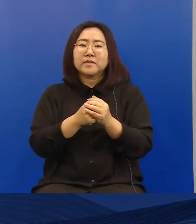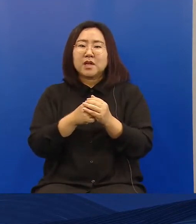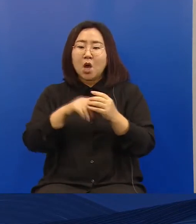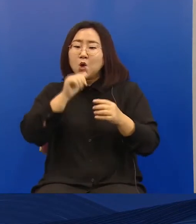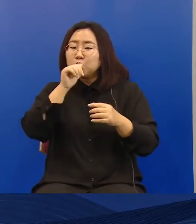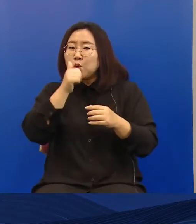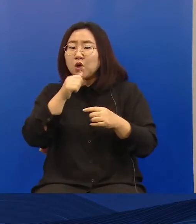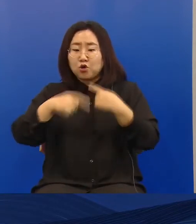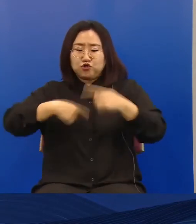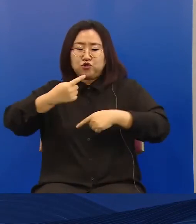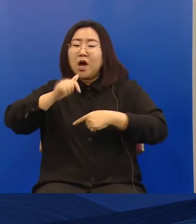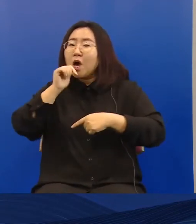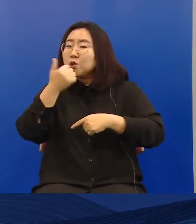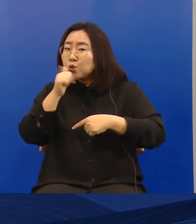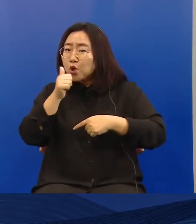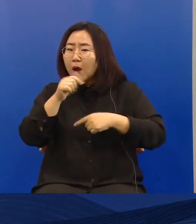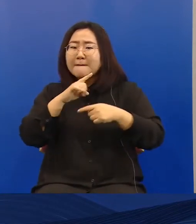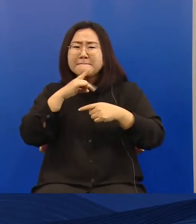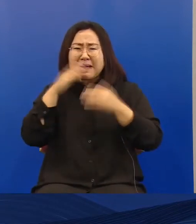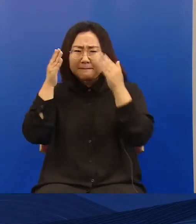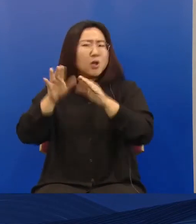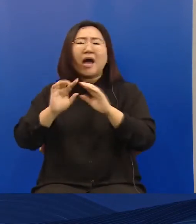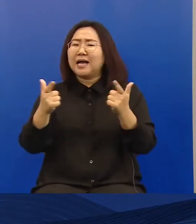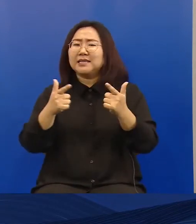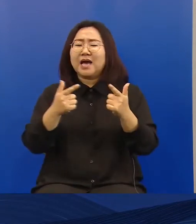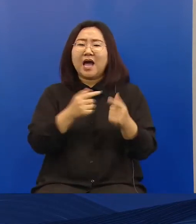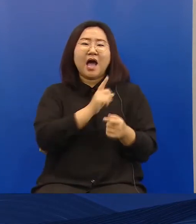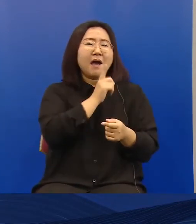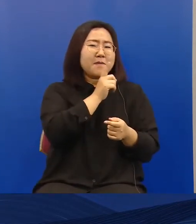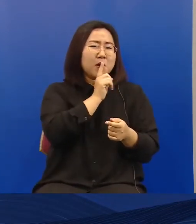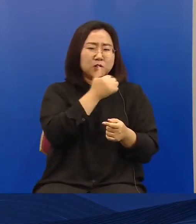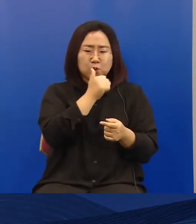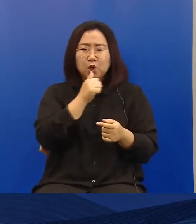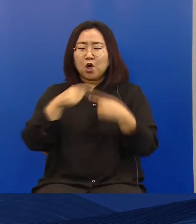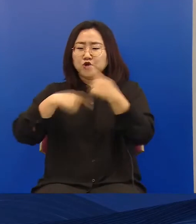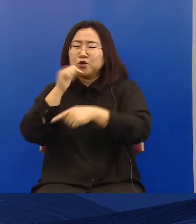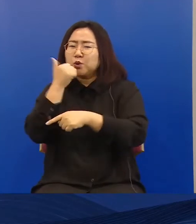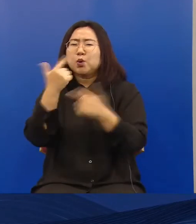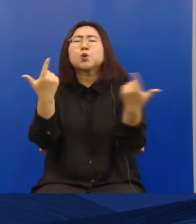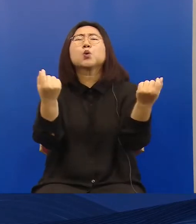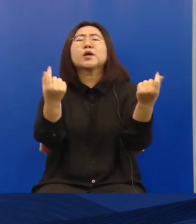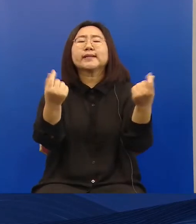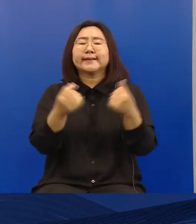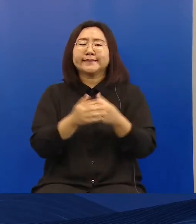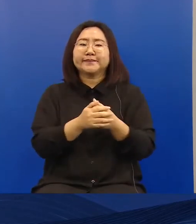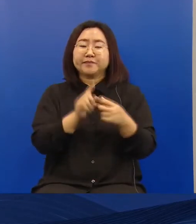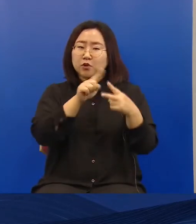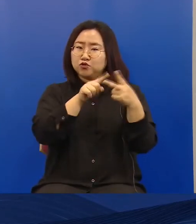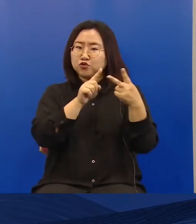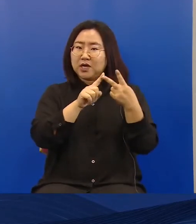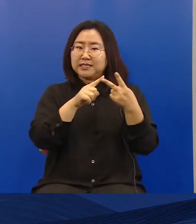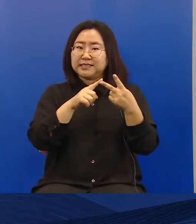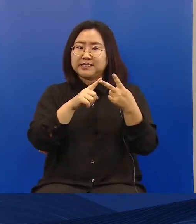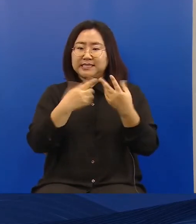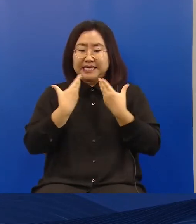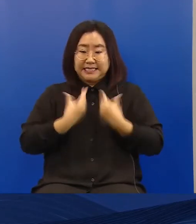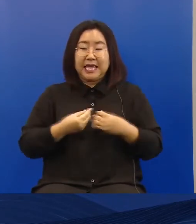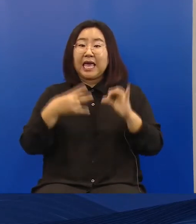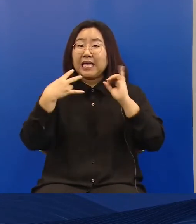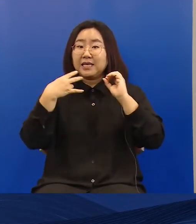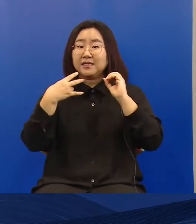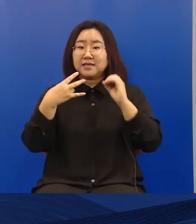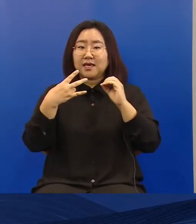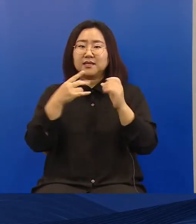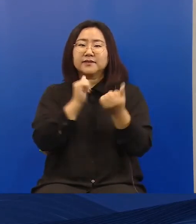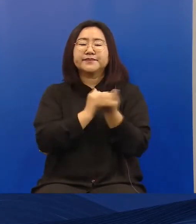one standard. For today's short time, I think I would like to bring our attention to two examples that really emphasize, I think,